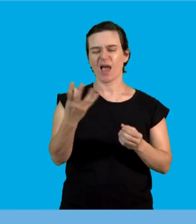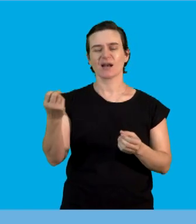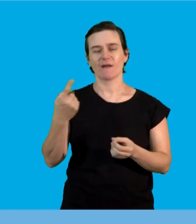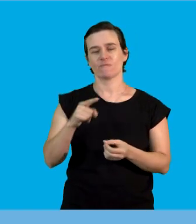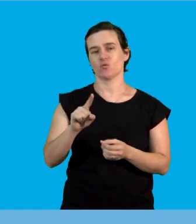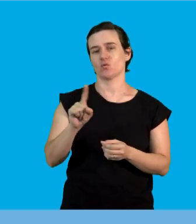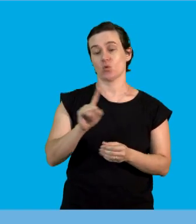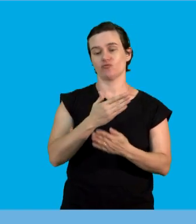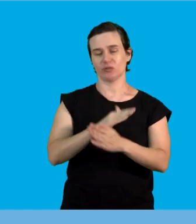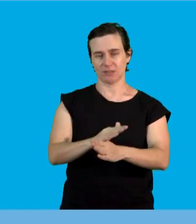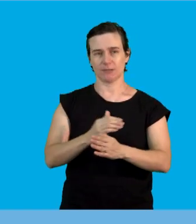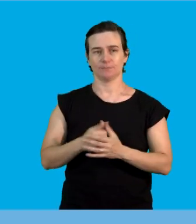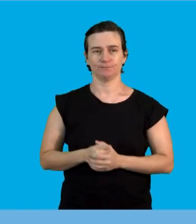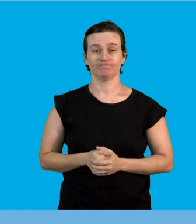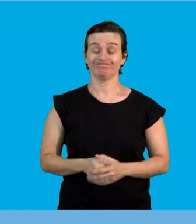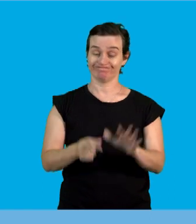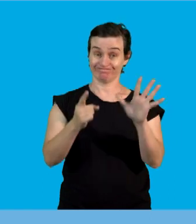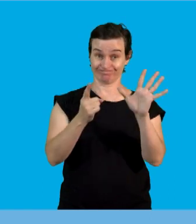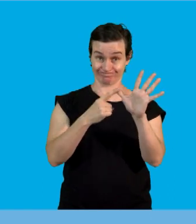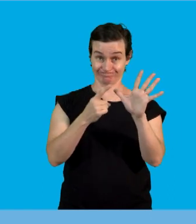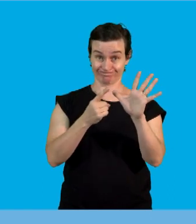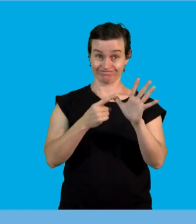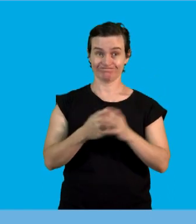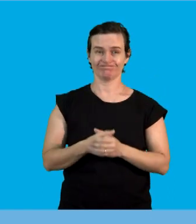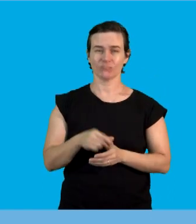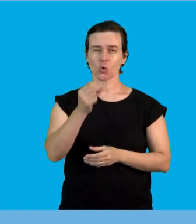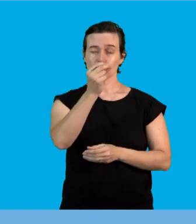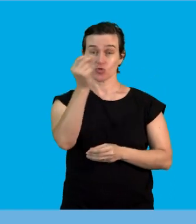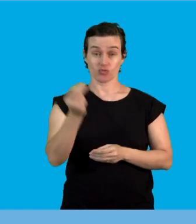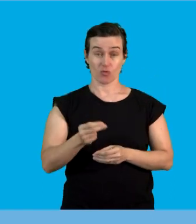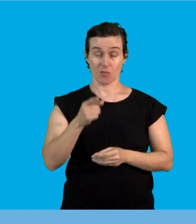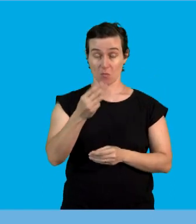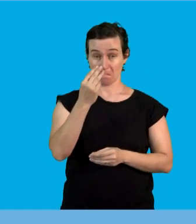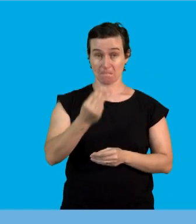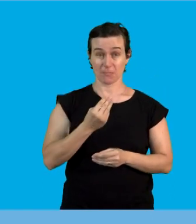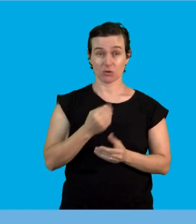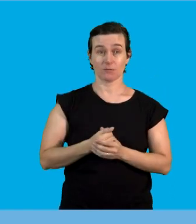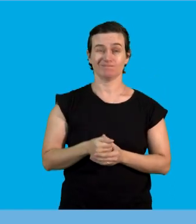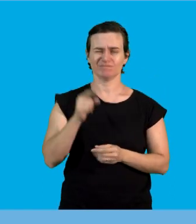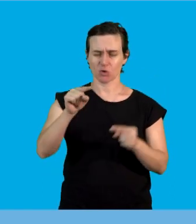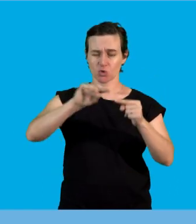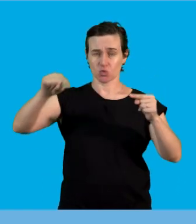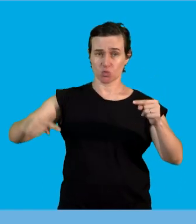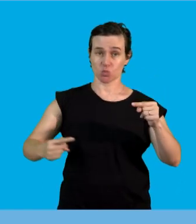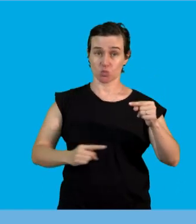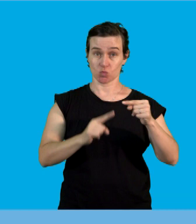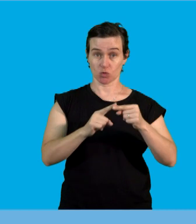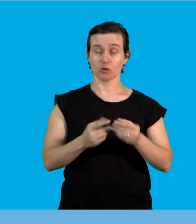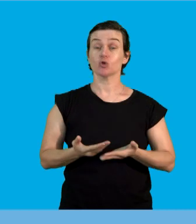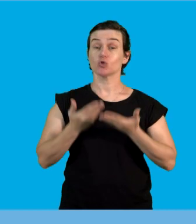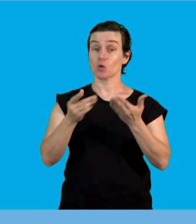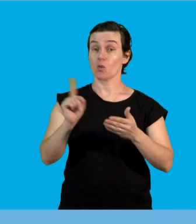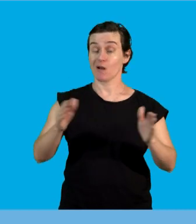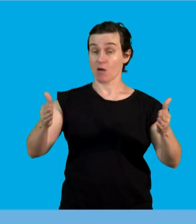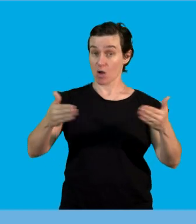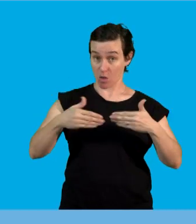light bulbs as our resistors. And question 5, we're going to draw a circuit diagram. And on this circuit diagram, we're